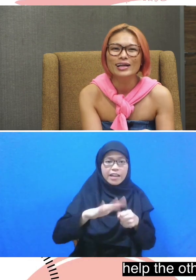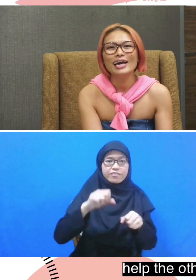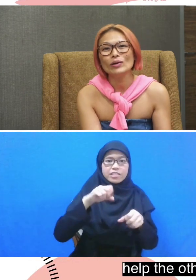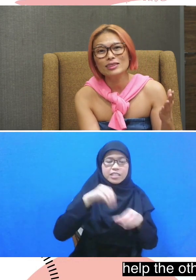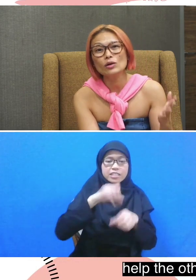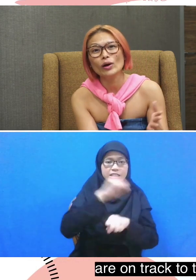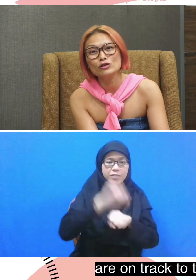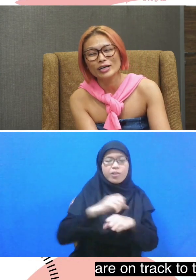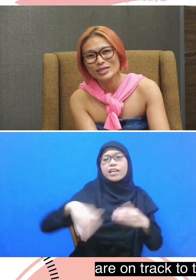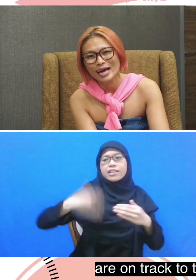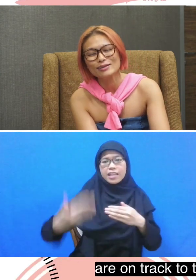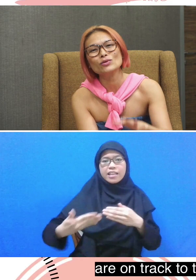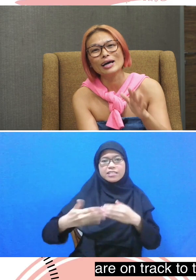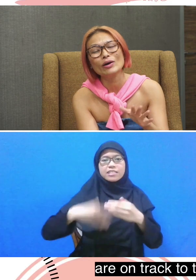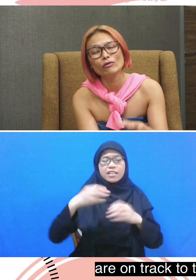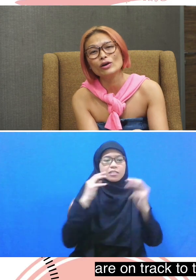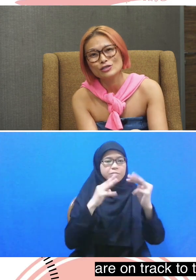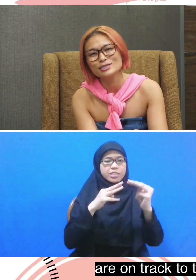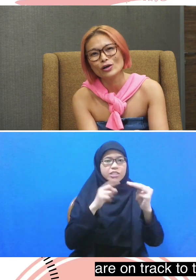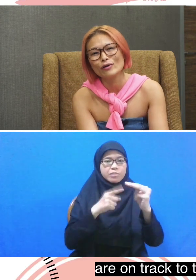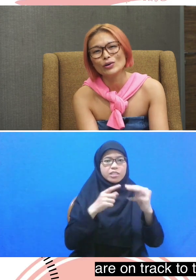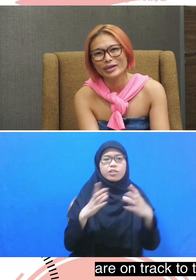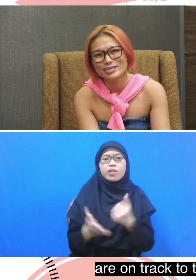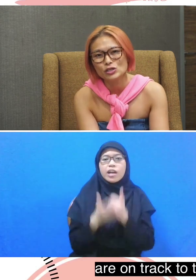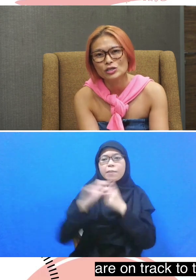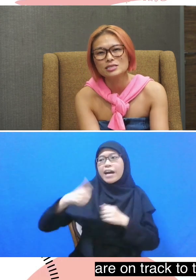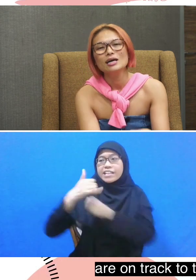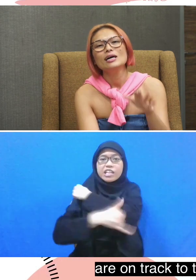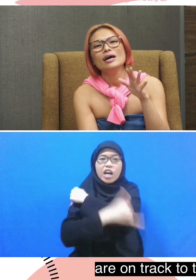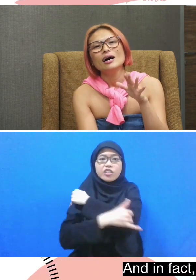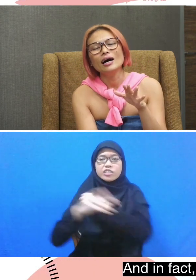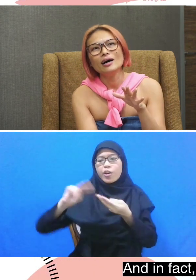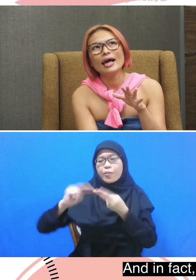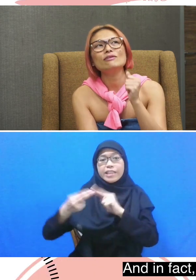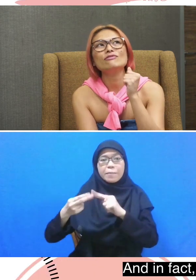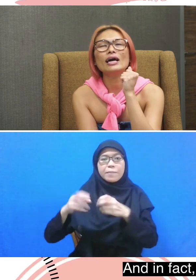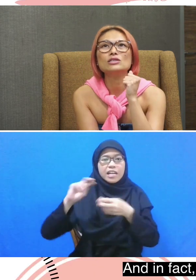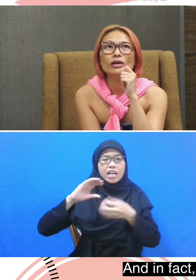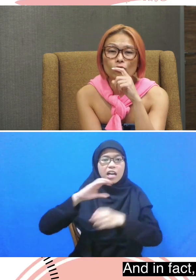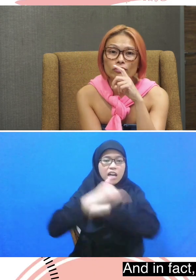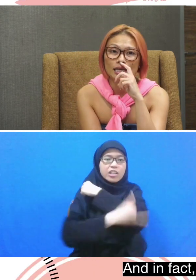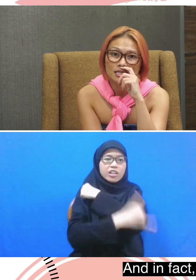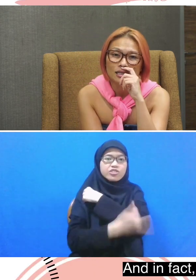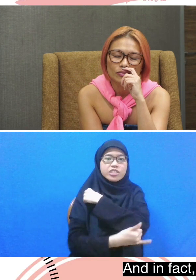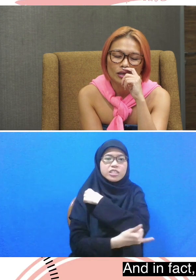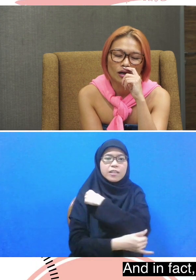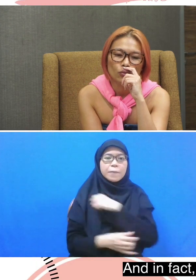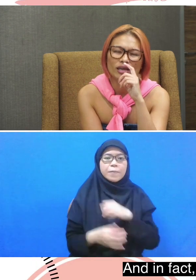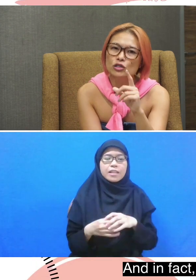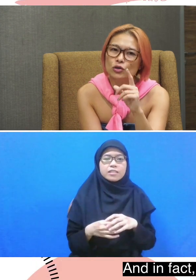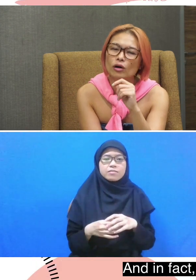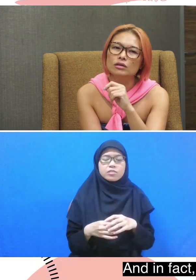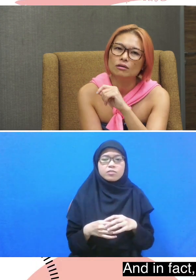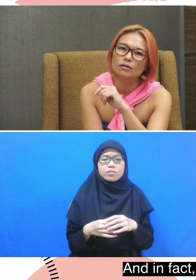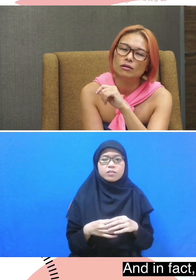well. And I think we're on track to that. So now we have 360 charity organisations. And in fact, during COVID-19, we